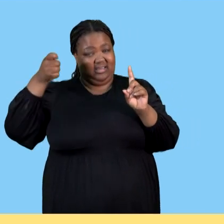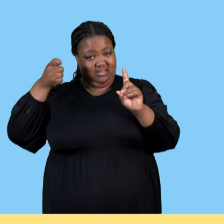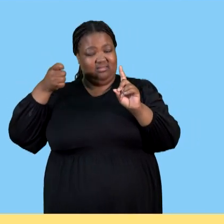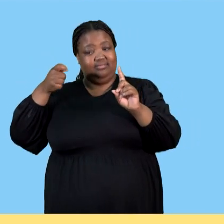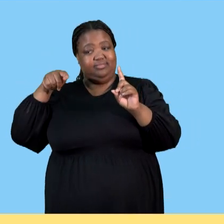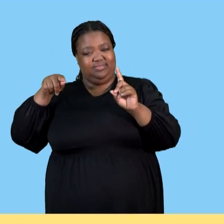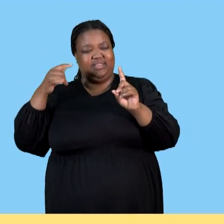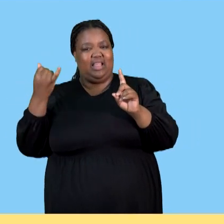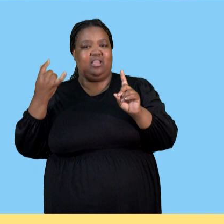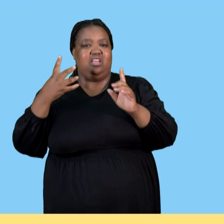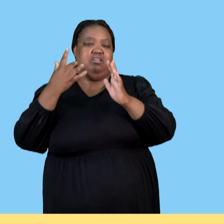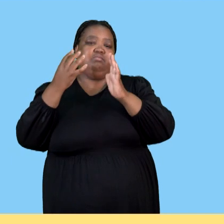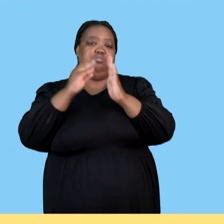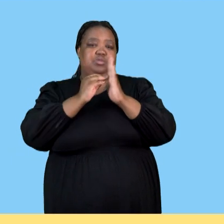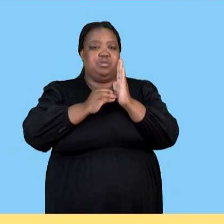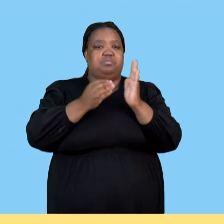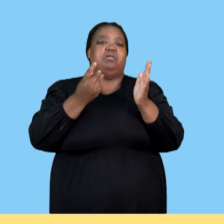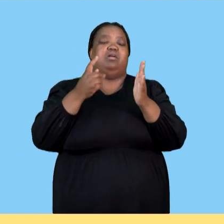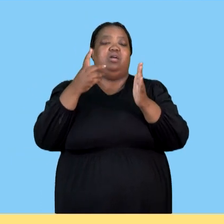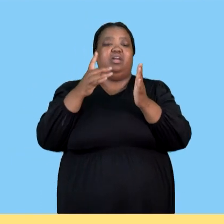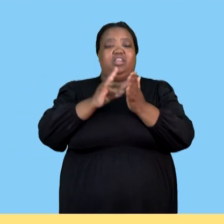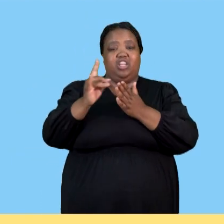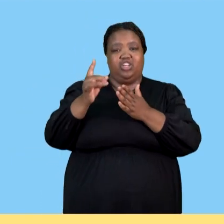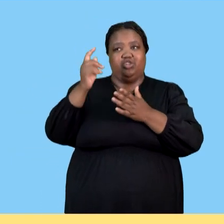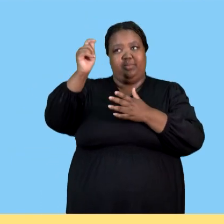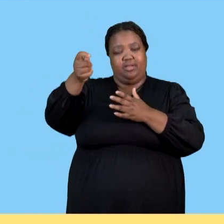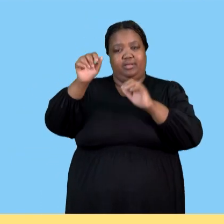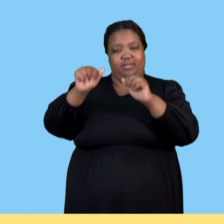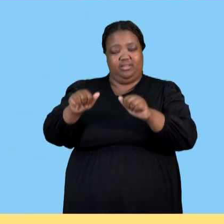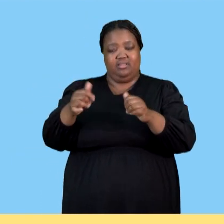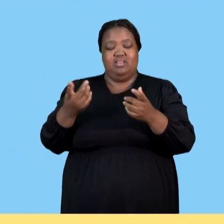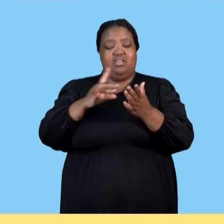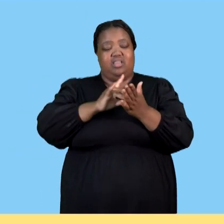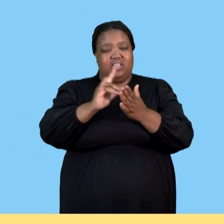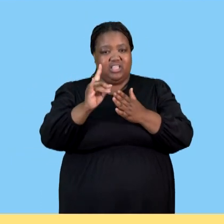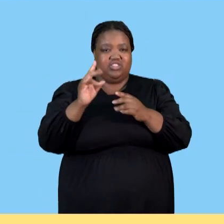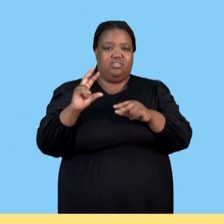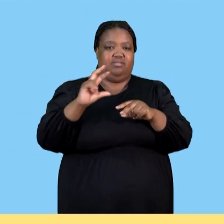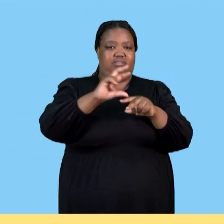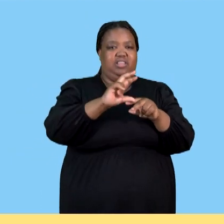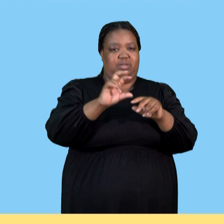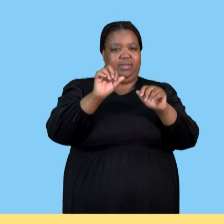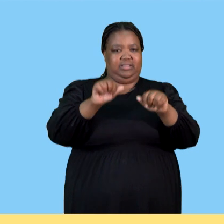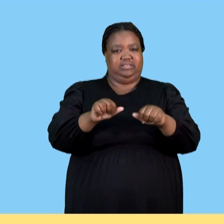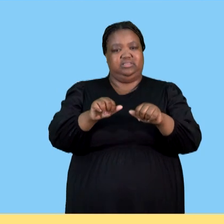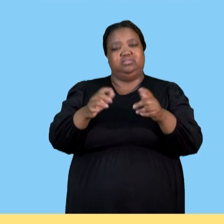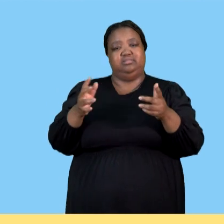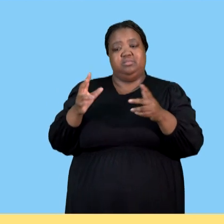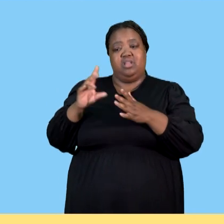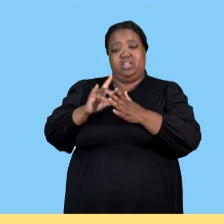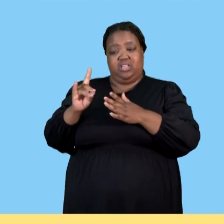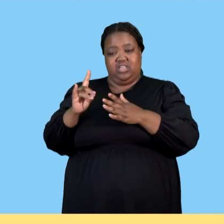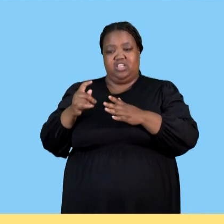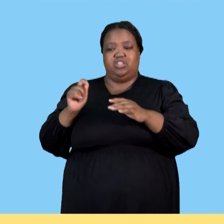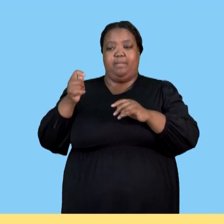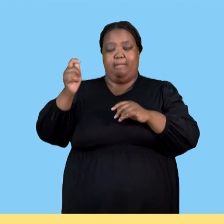recorded under cash paid out. Cash invested, when we take cash and put it in an investment, it goes under